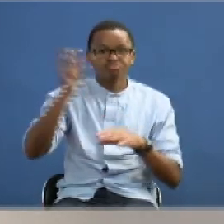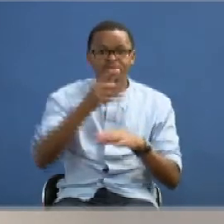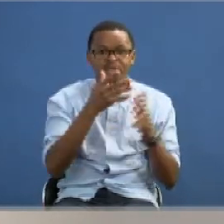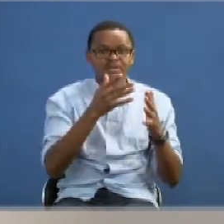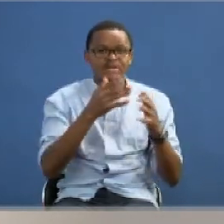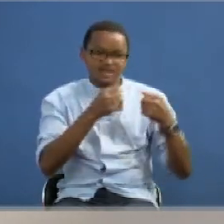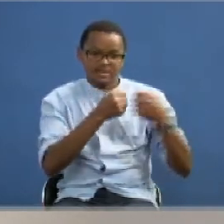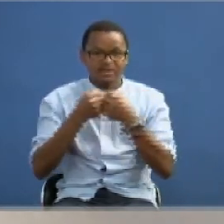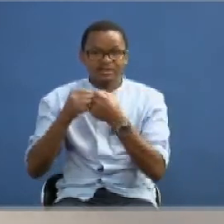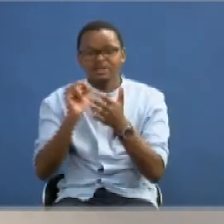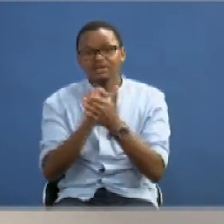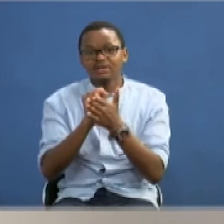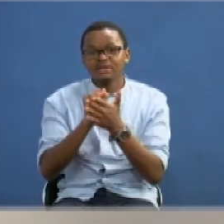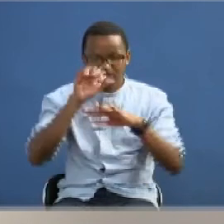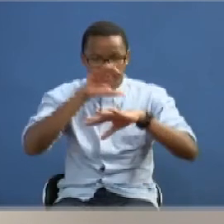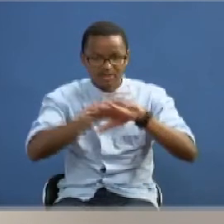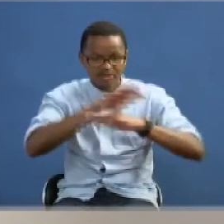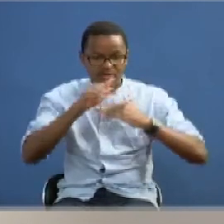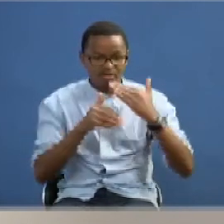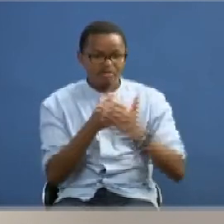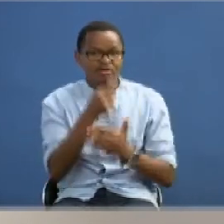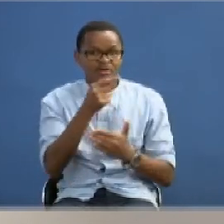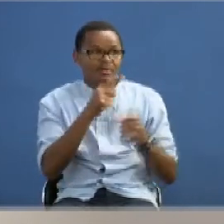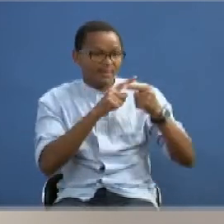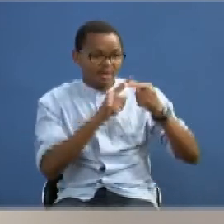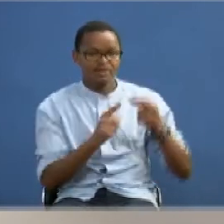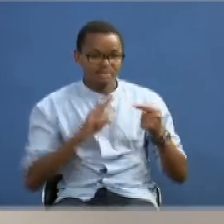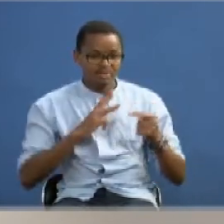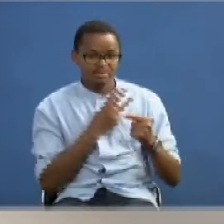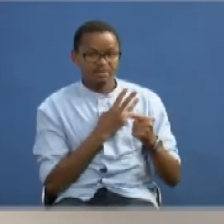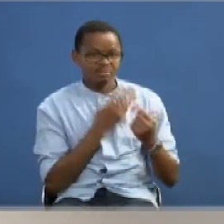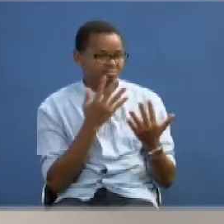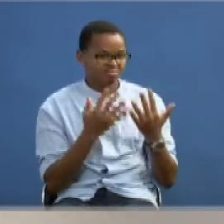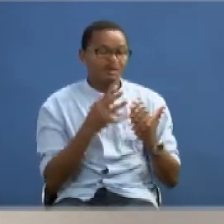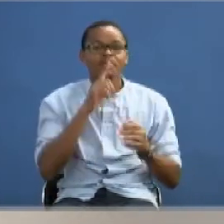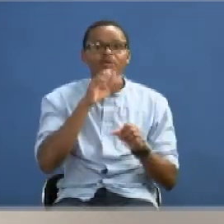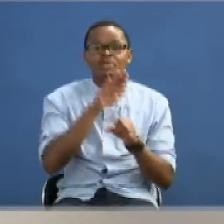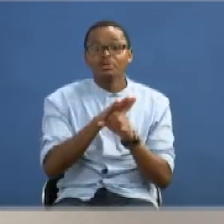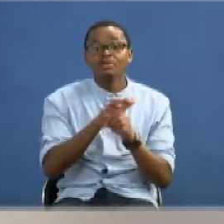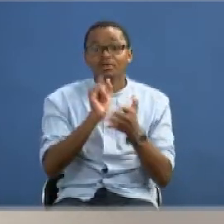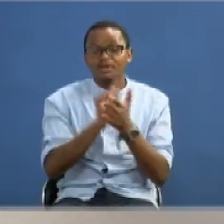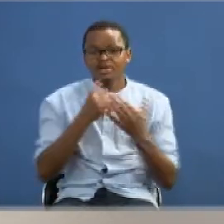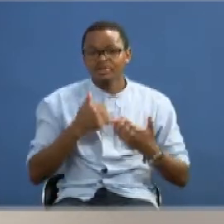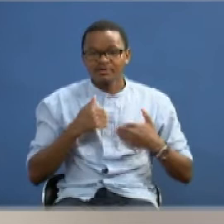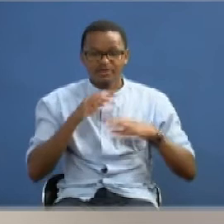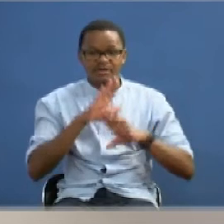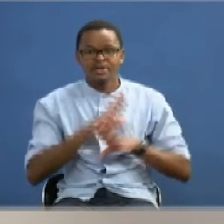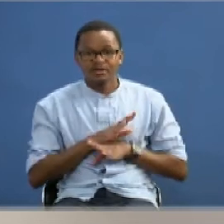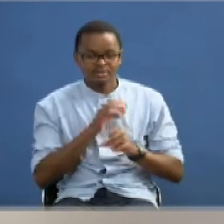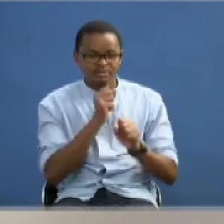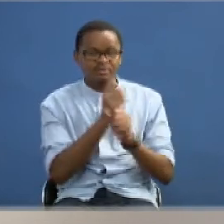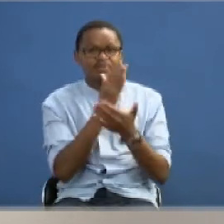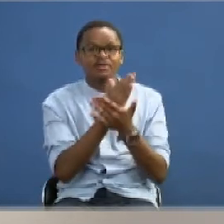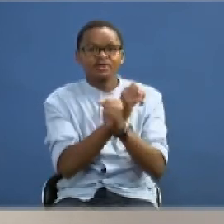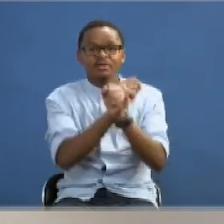these are challenges that we are facing. We don't have all the money, but we at least can promise that we have enough to ensure